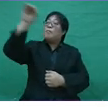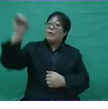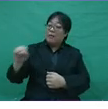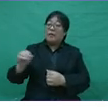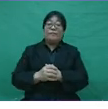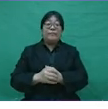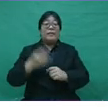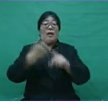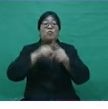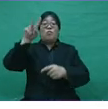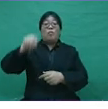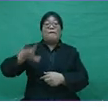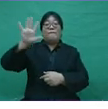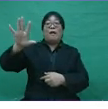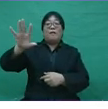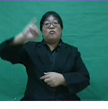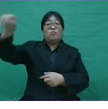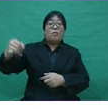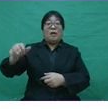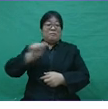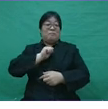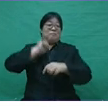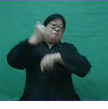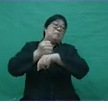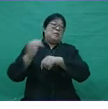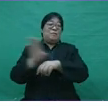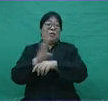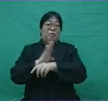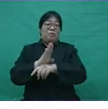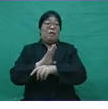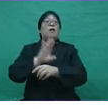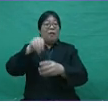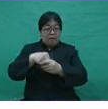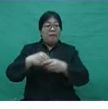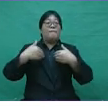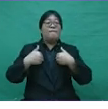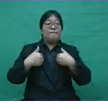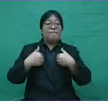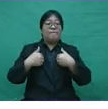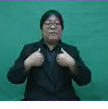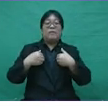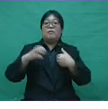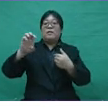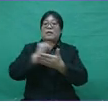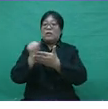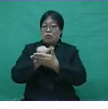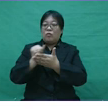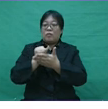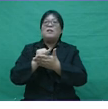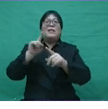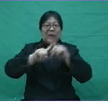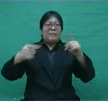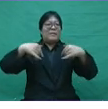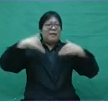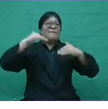2.5 million self-employed individuals are covered for employment injury. There is a big coverage gap here where